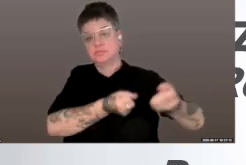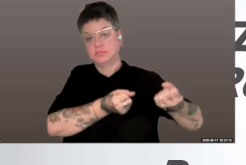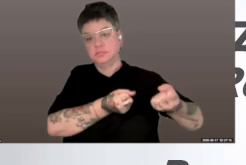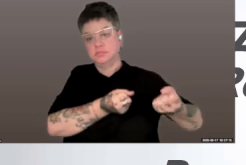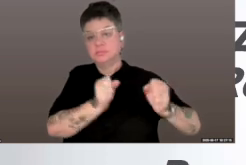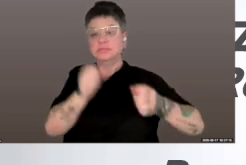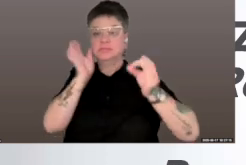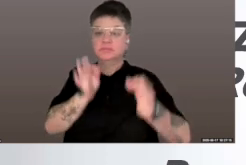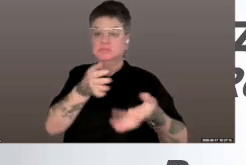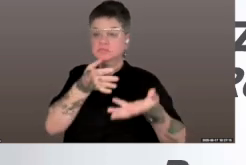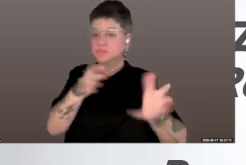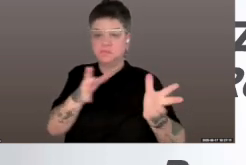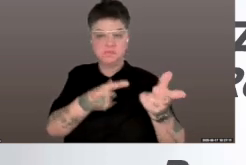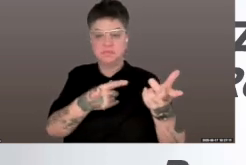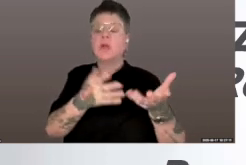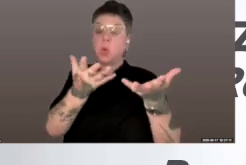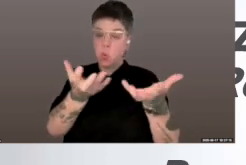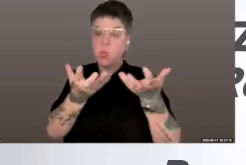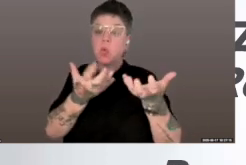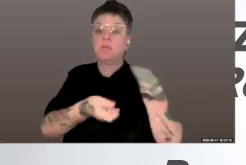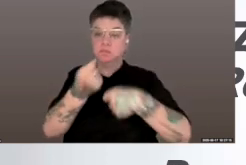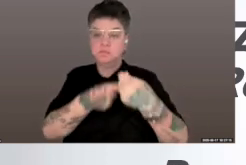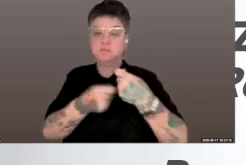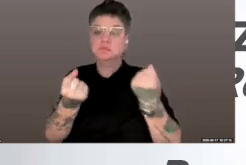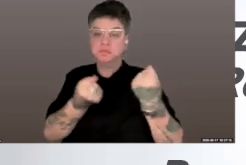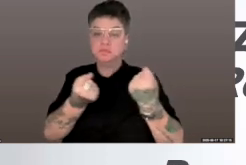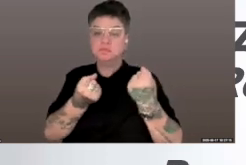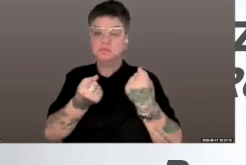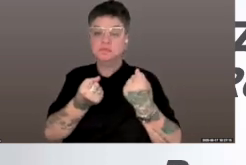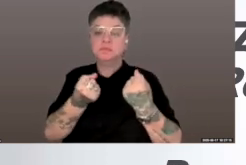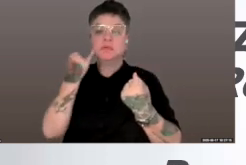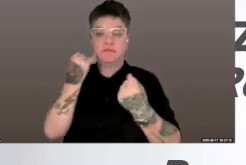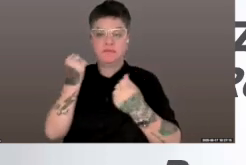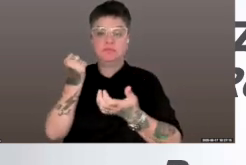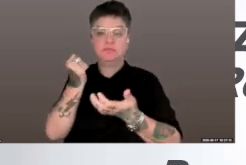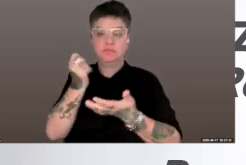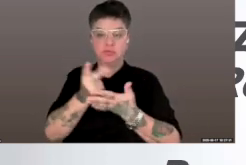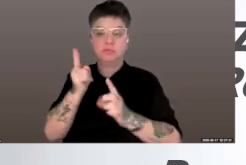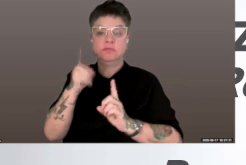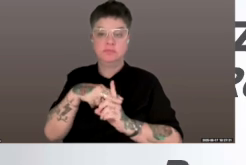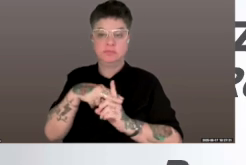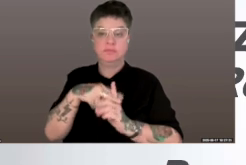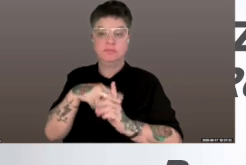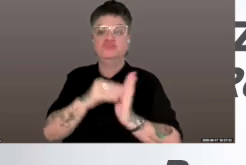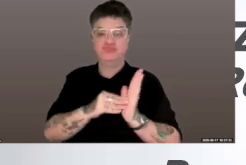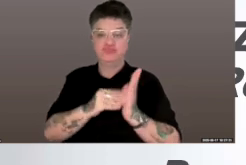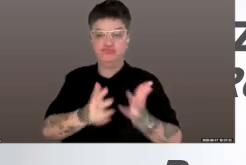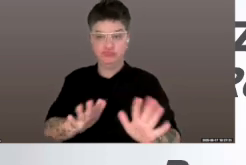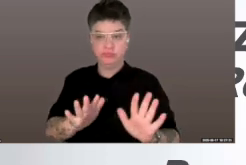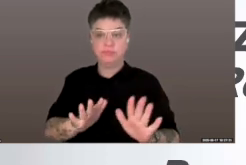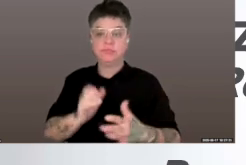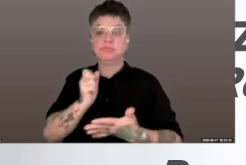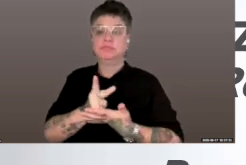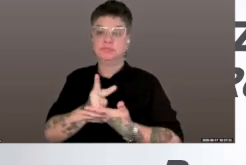well, will be used over the next 3 slides. Some of this terminology might be confusing at first glance,